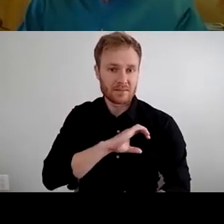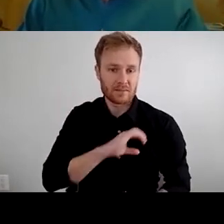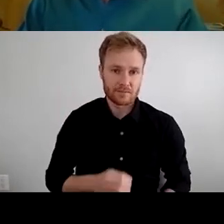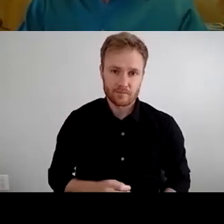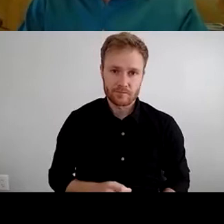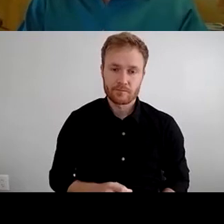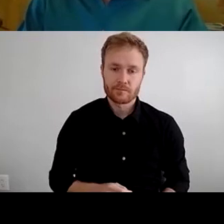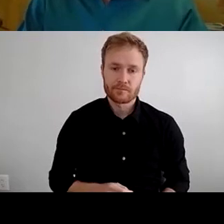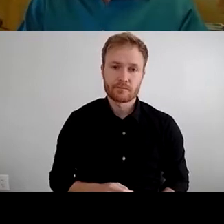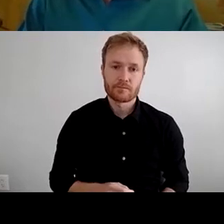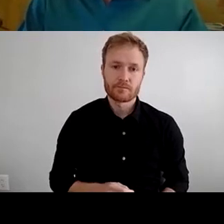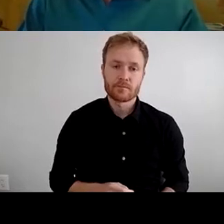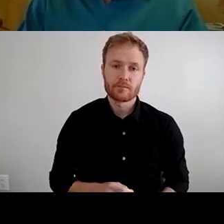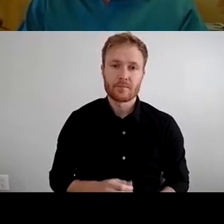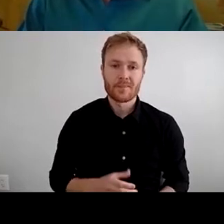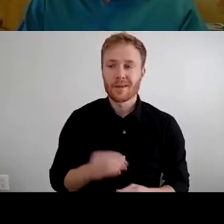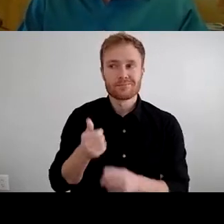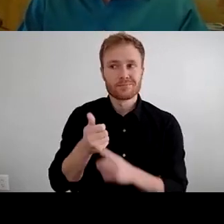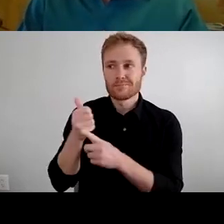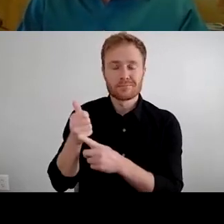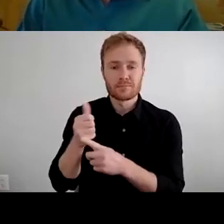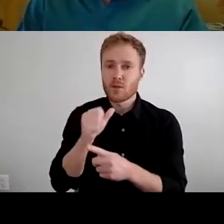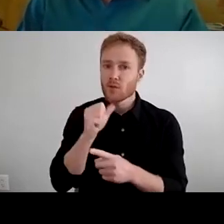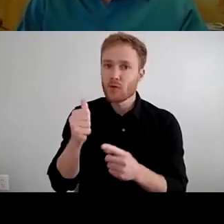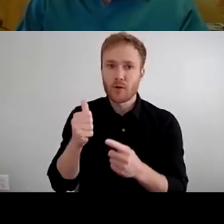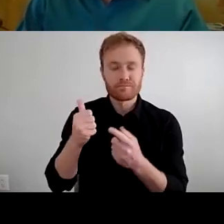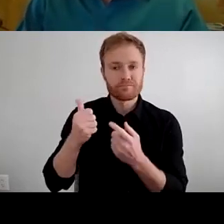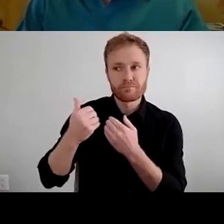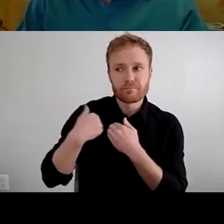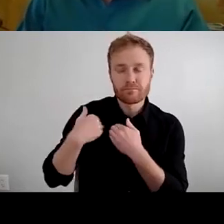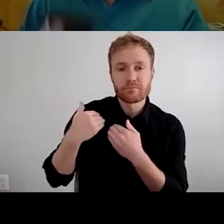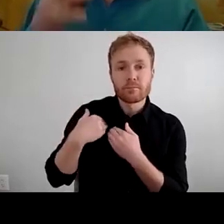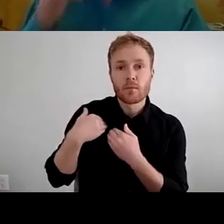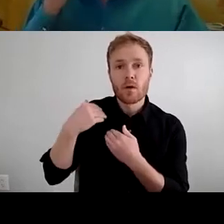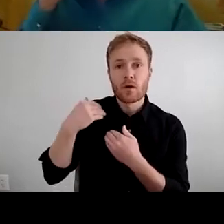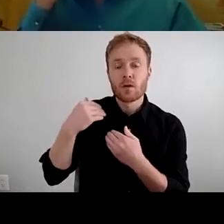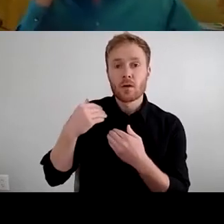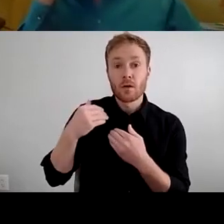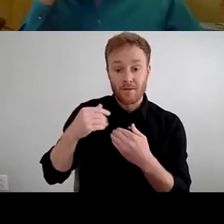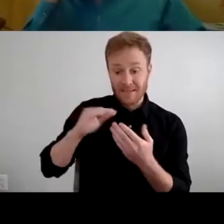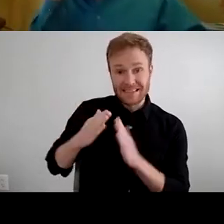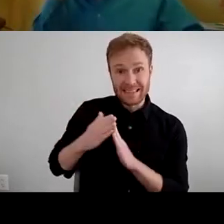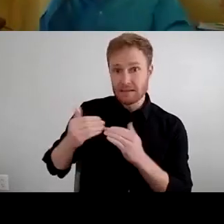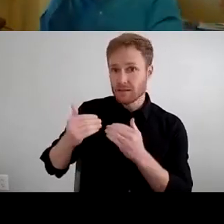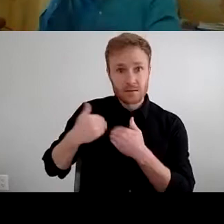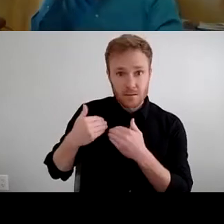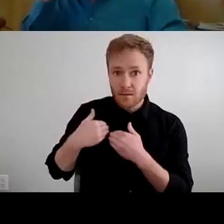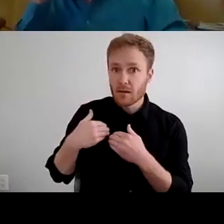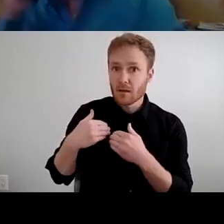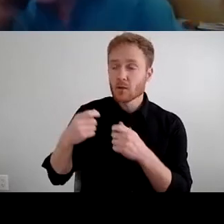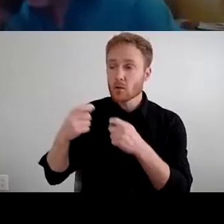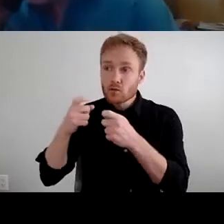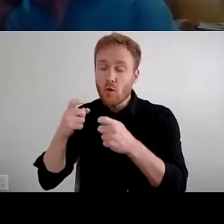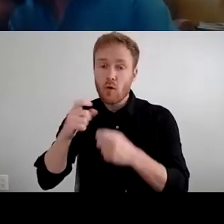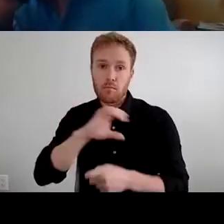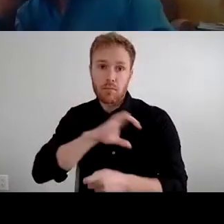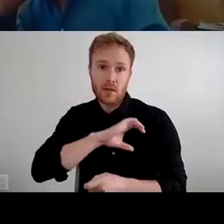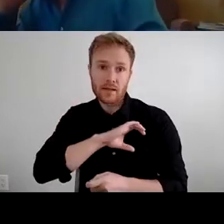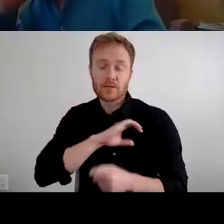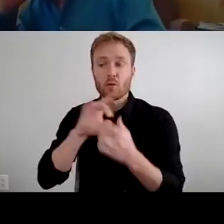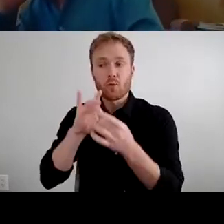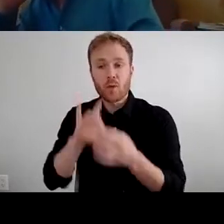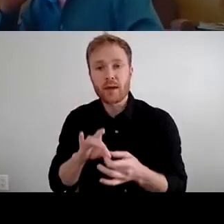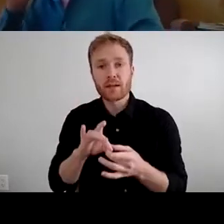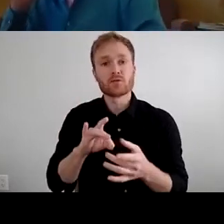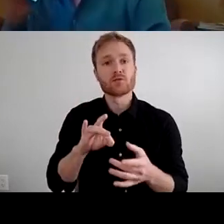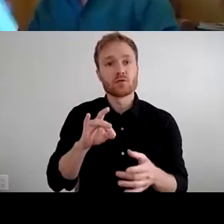the non-accountability of the city to control their police officers as it relates to the Aborigine Americans on our